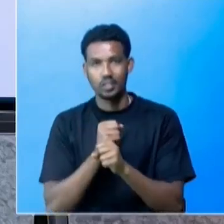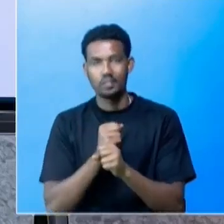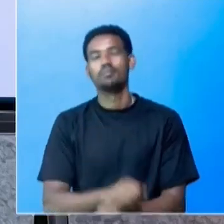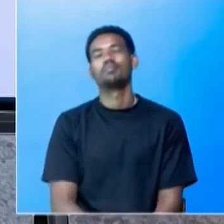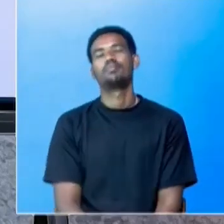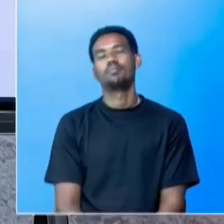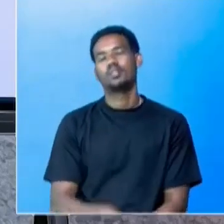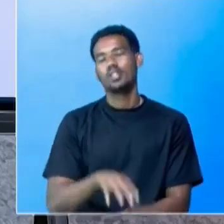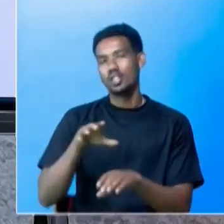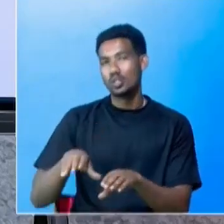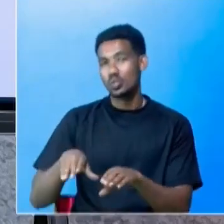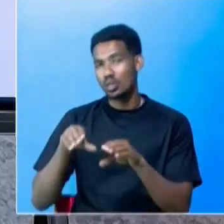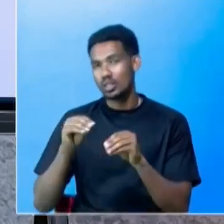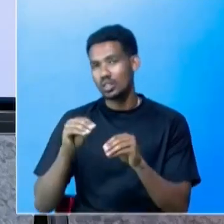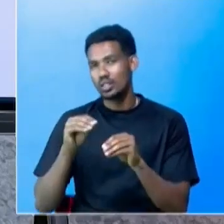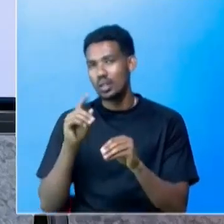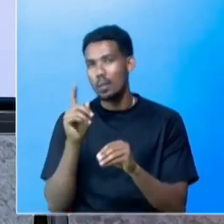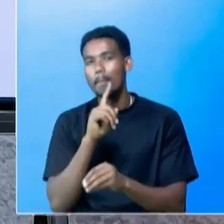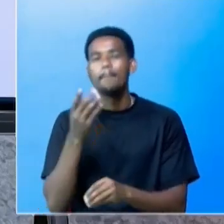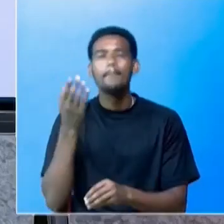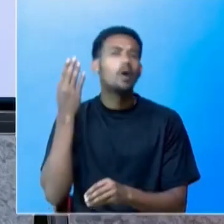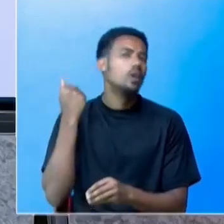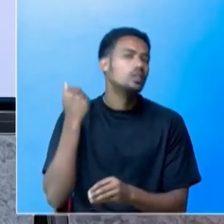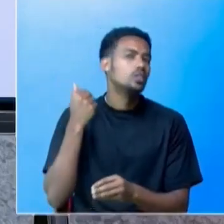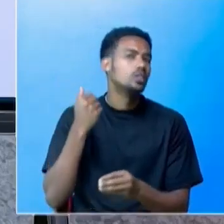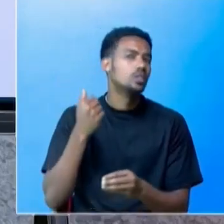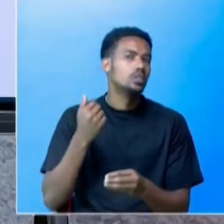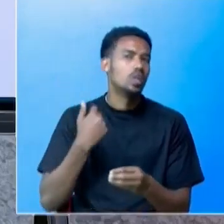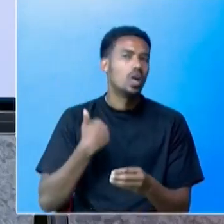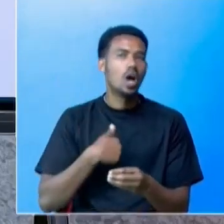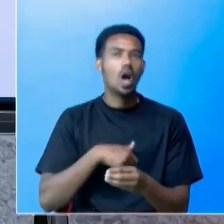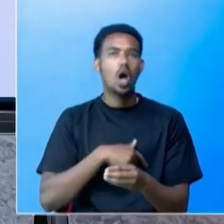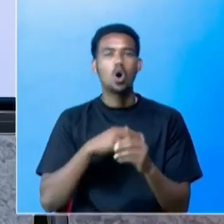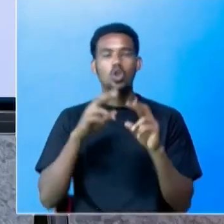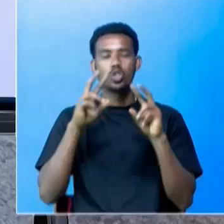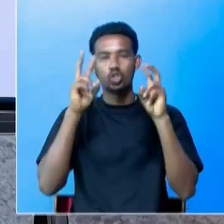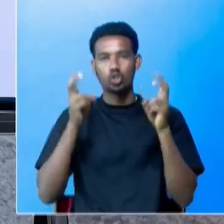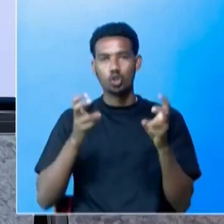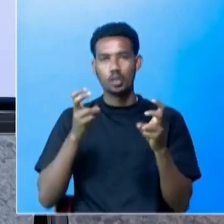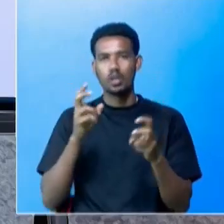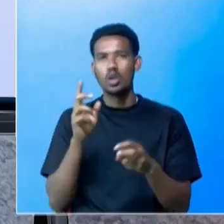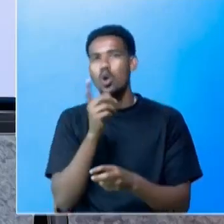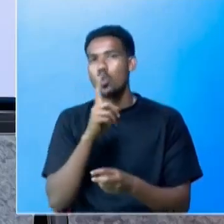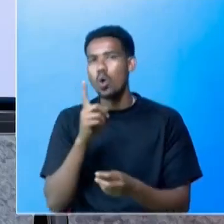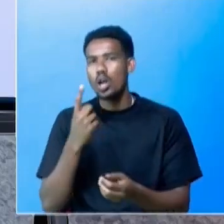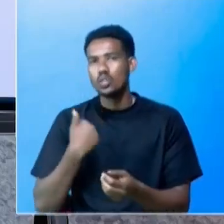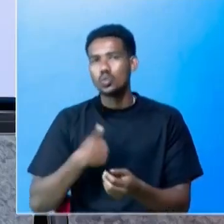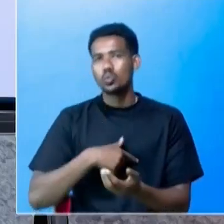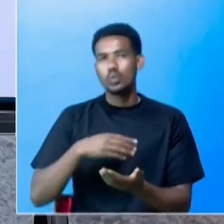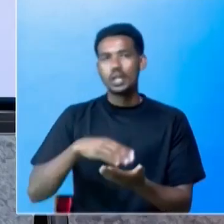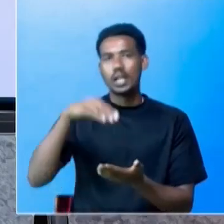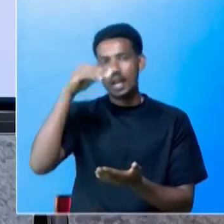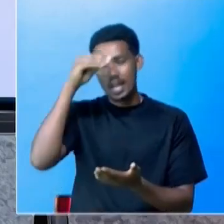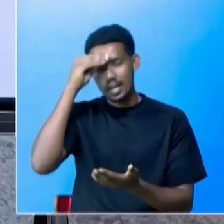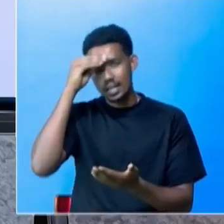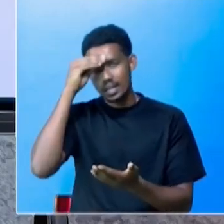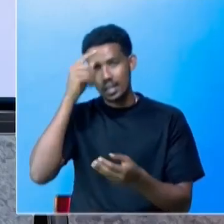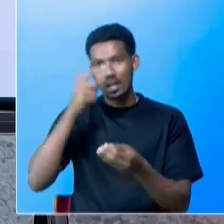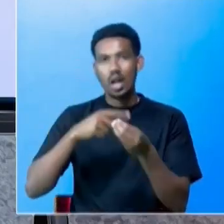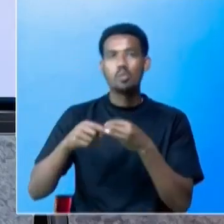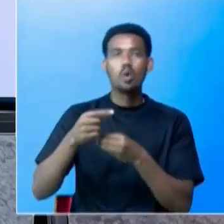Students, what was our topic? What we learned about in previous time?